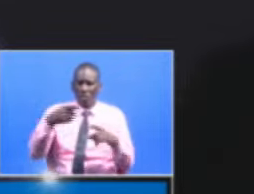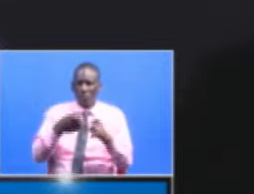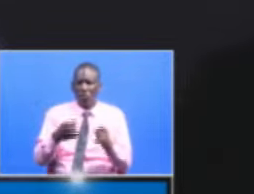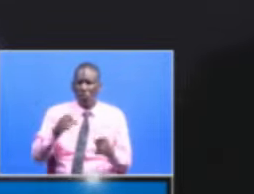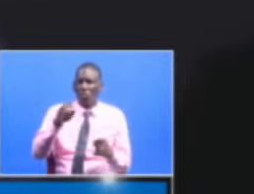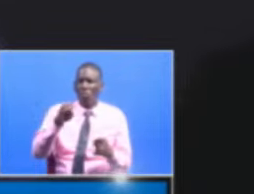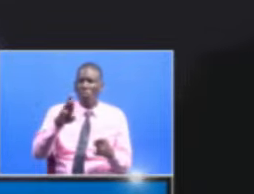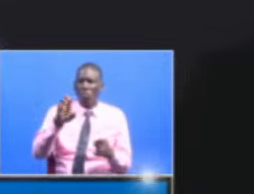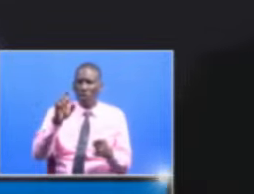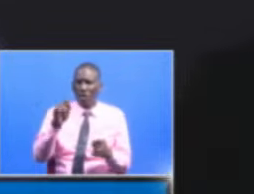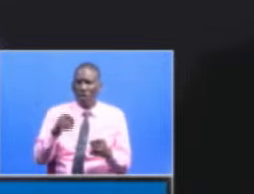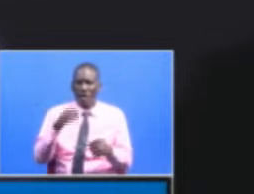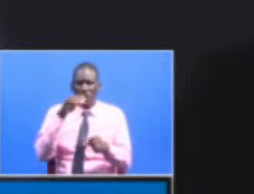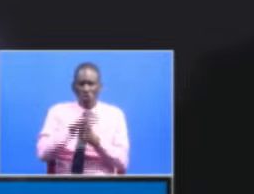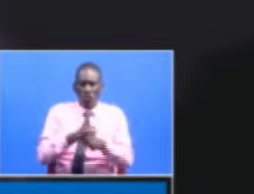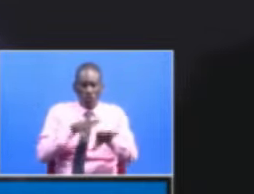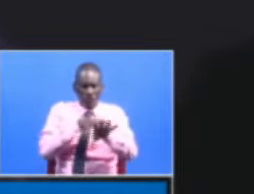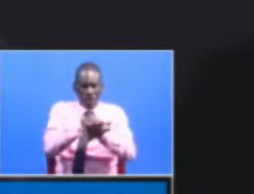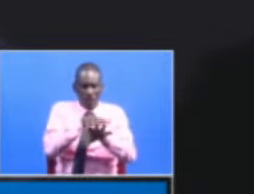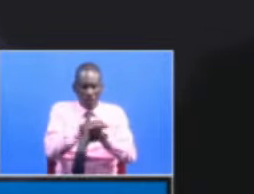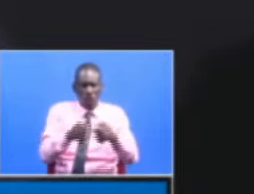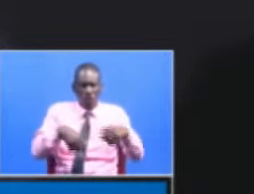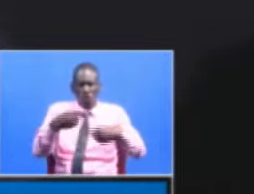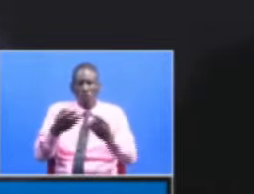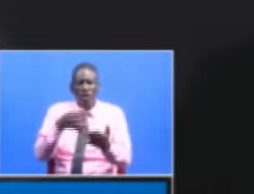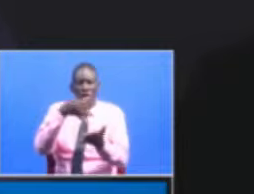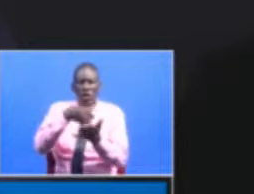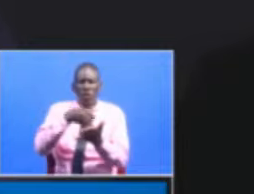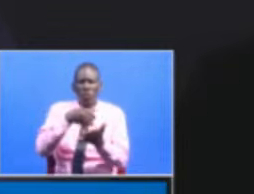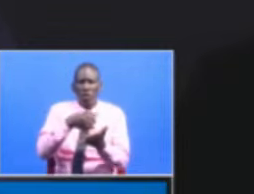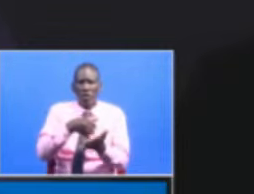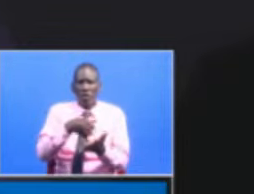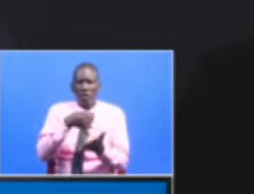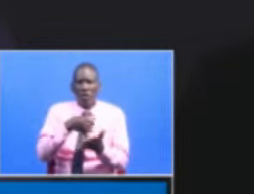there's a lot of intervention which are going on, including